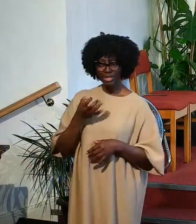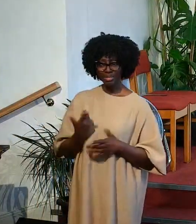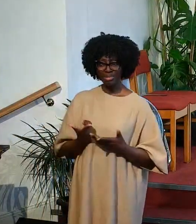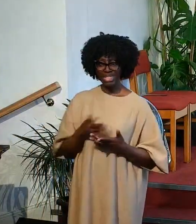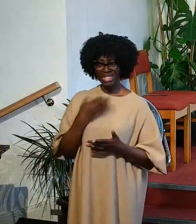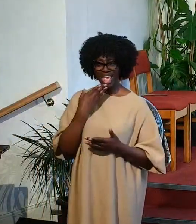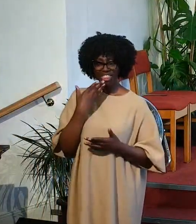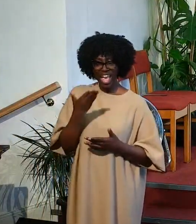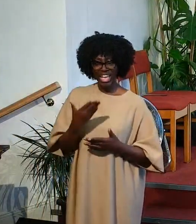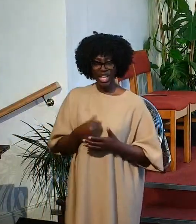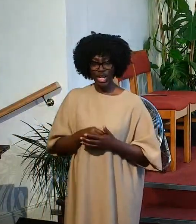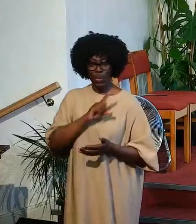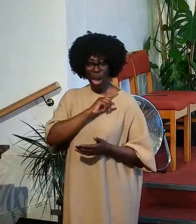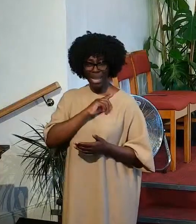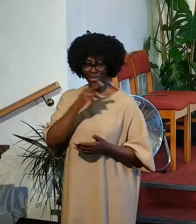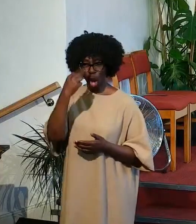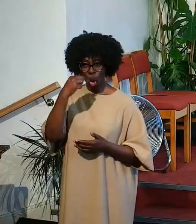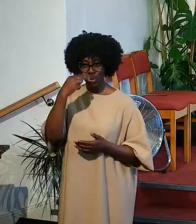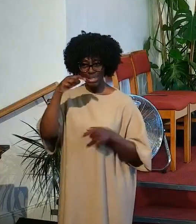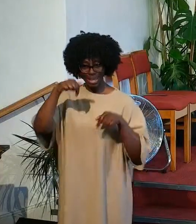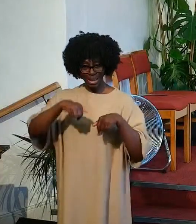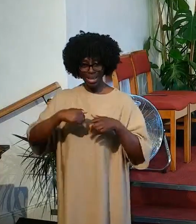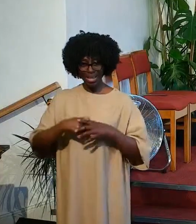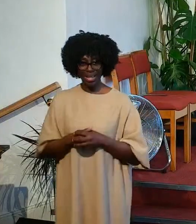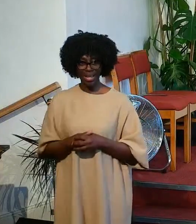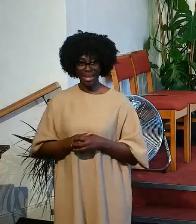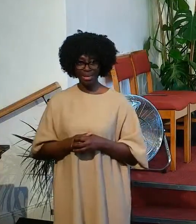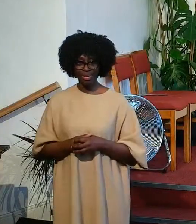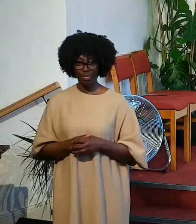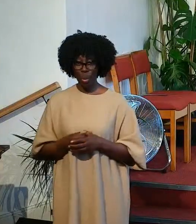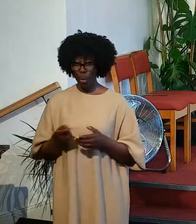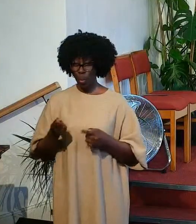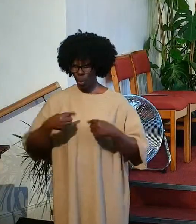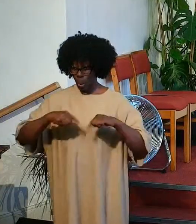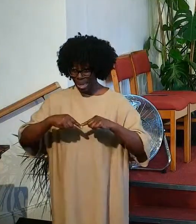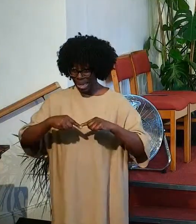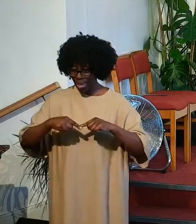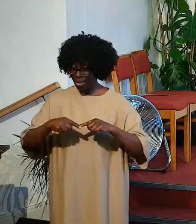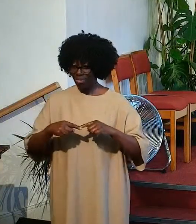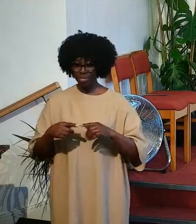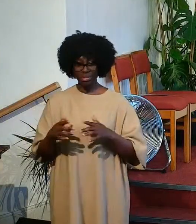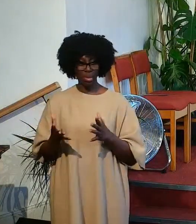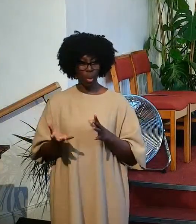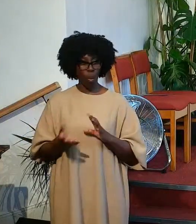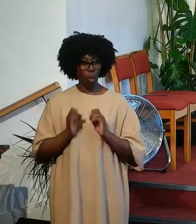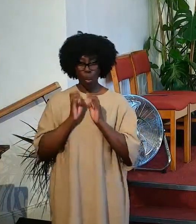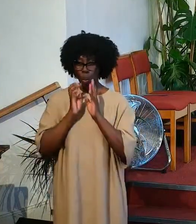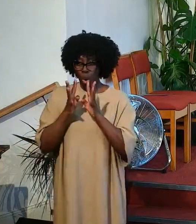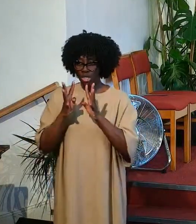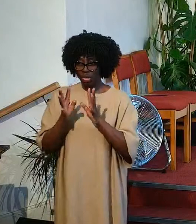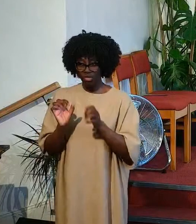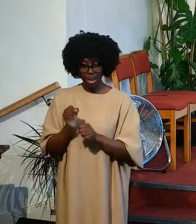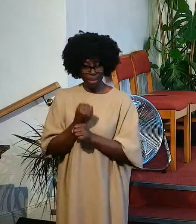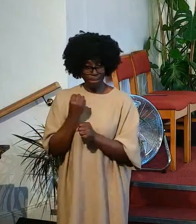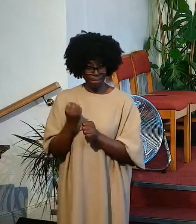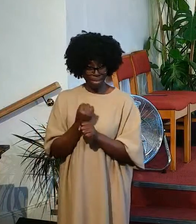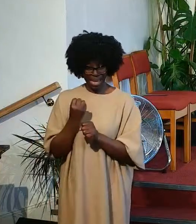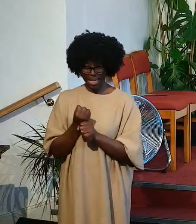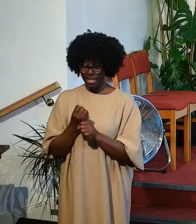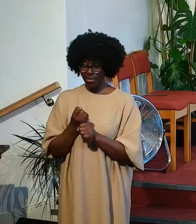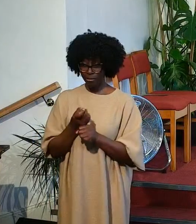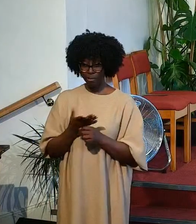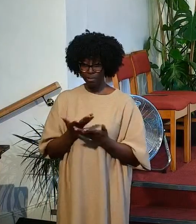thank God, because we are fearfully and wonderfully made, He has given us the knowledge in the form